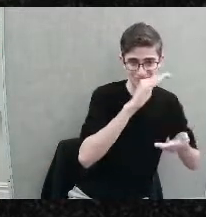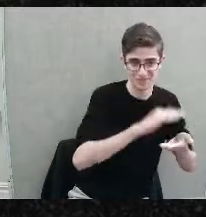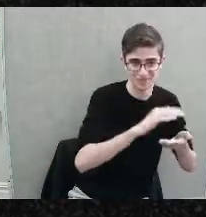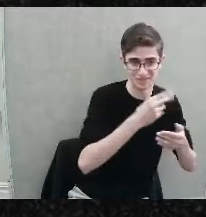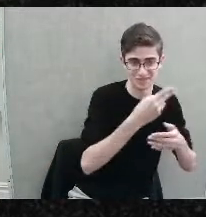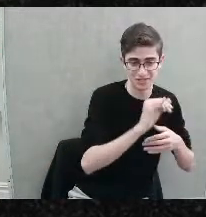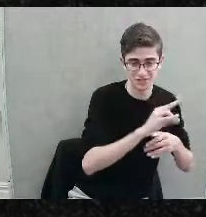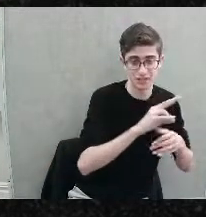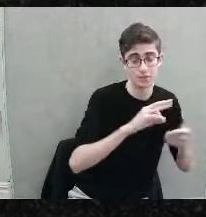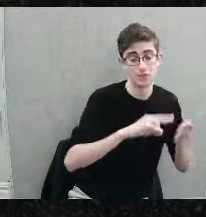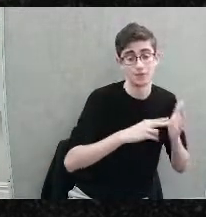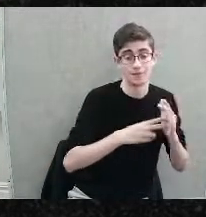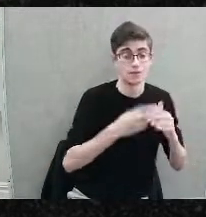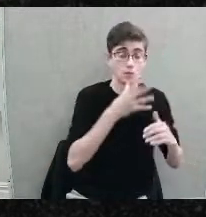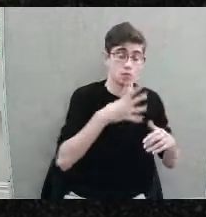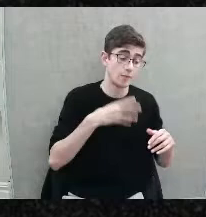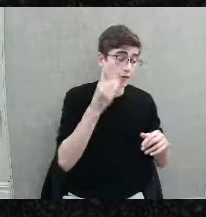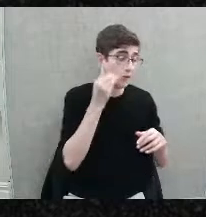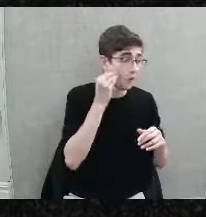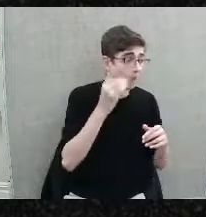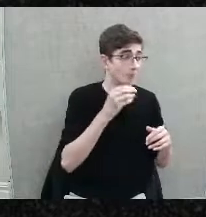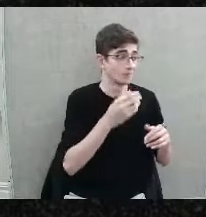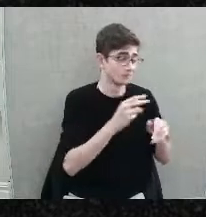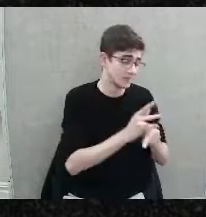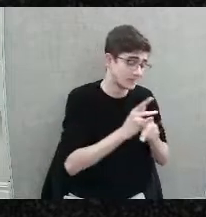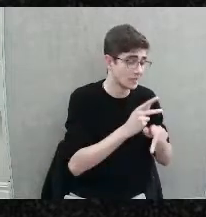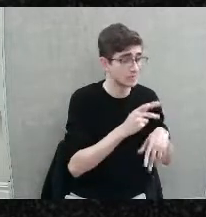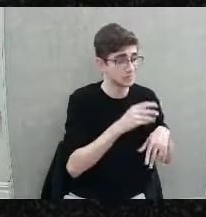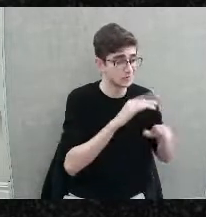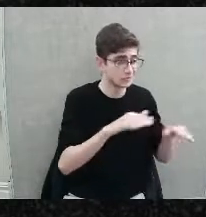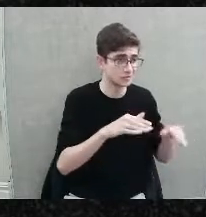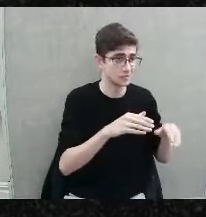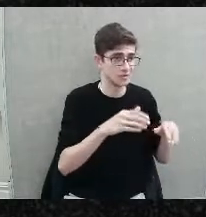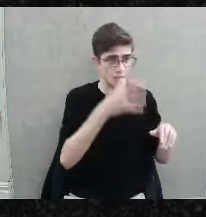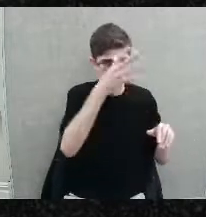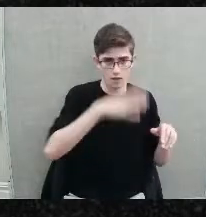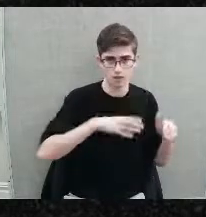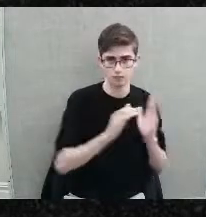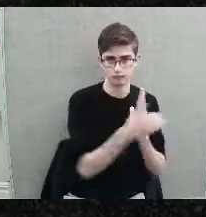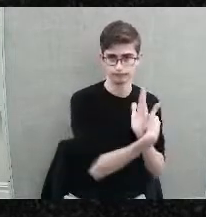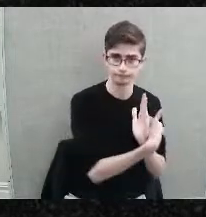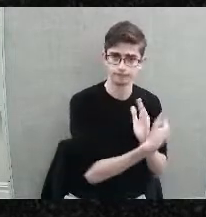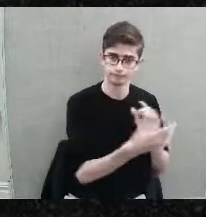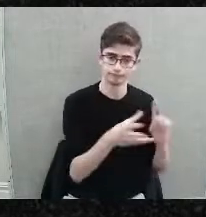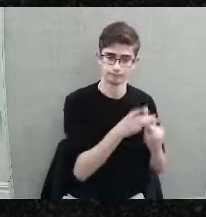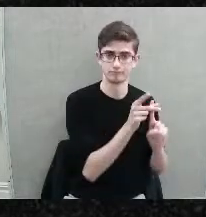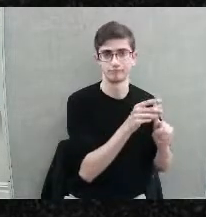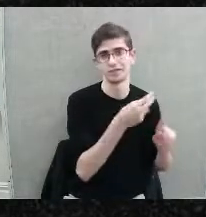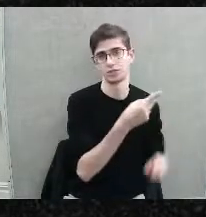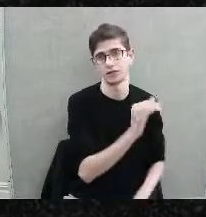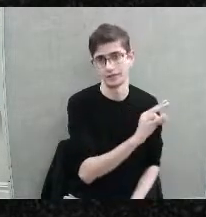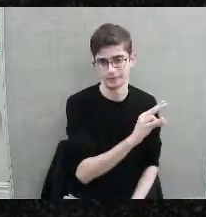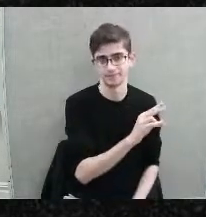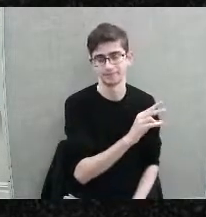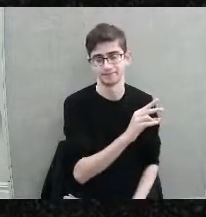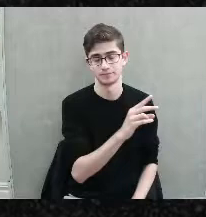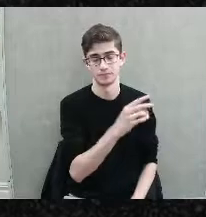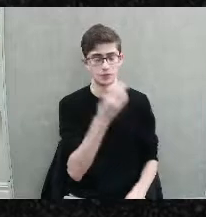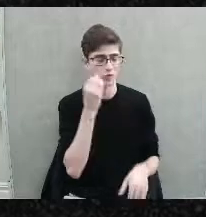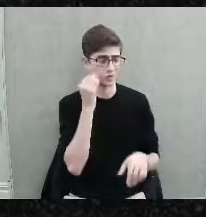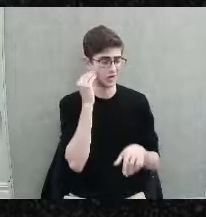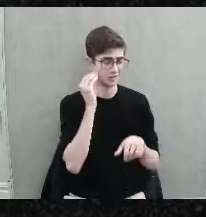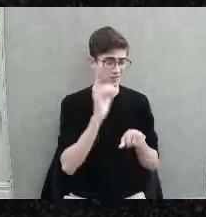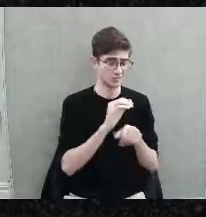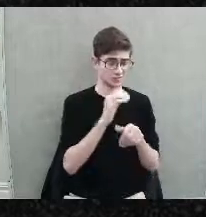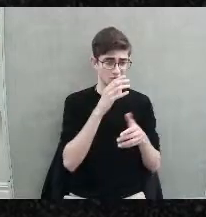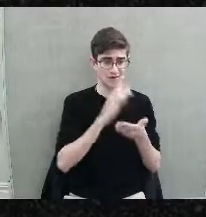home caring for their children, maybe selling quesadillas on the street or doing some informal commerce and just being housewives, and they